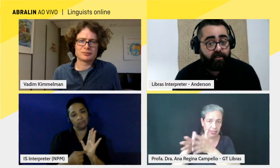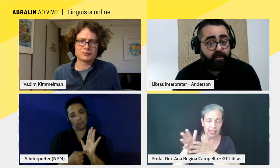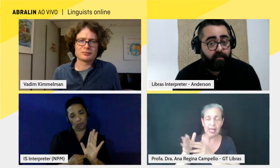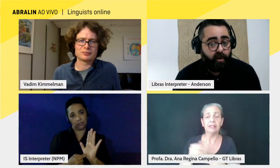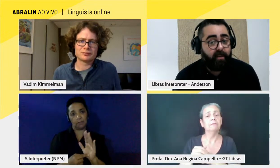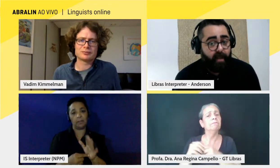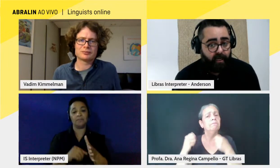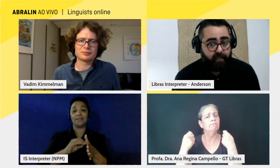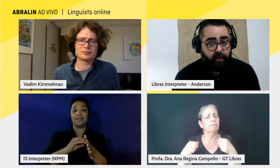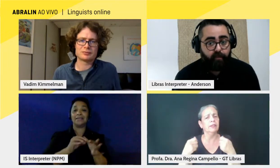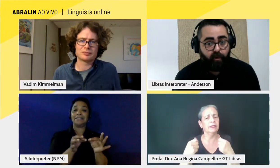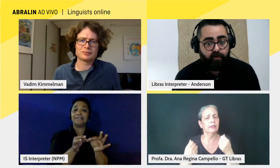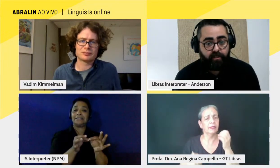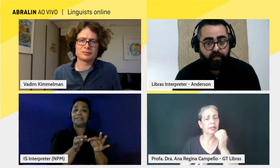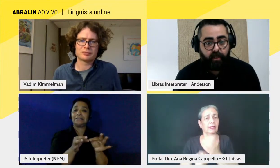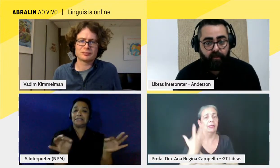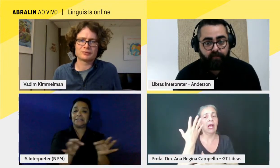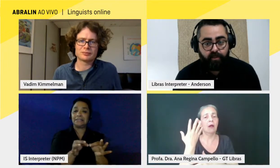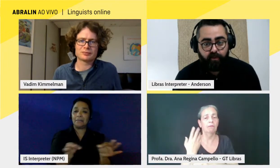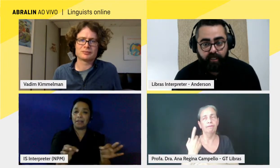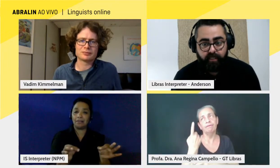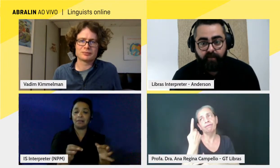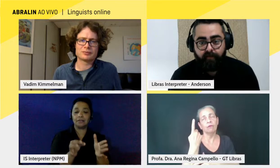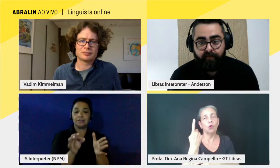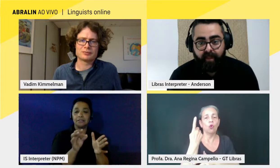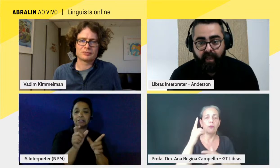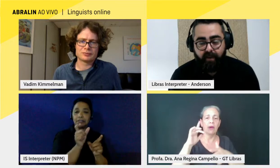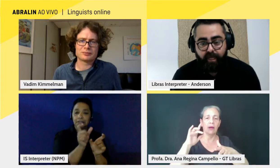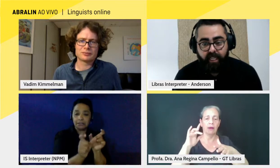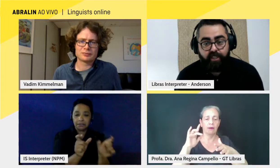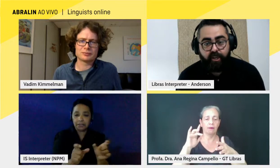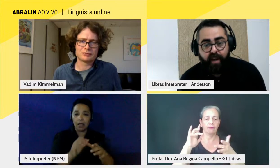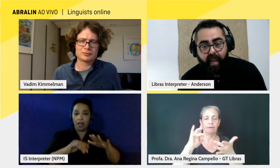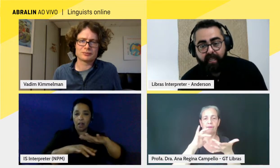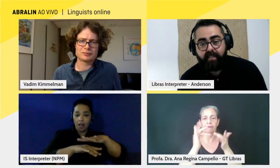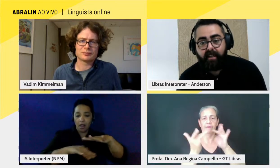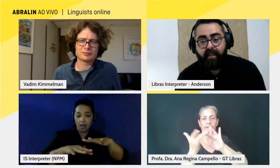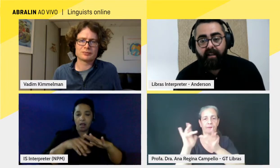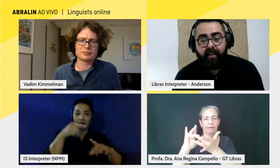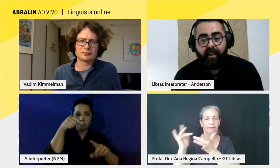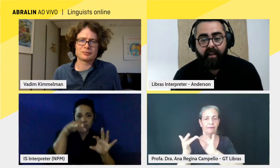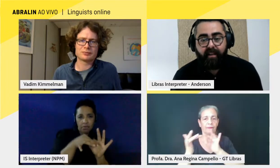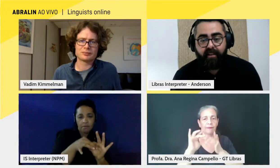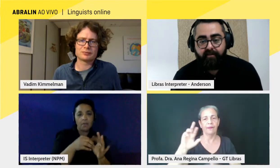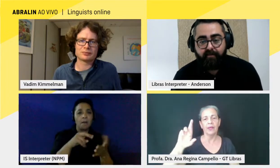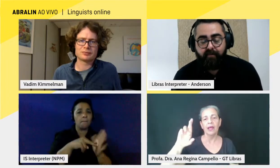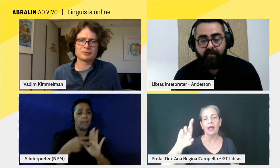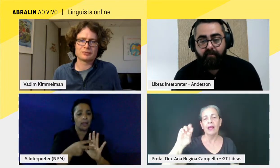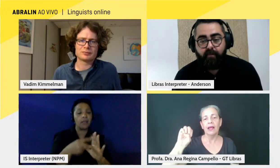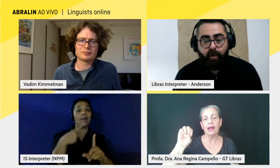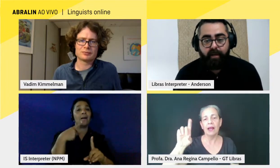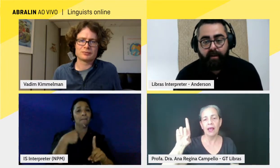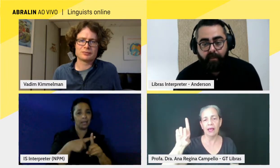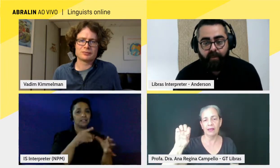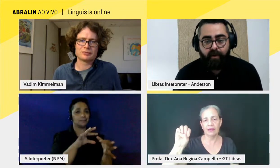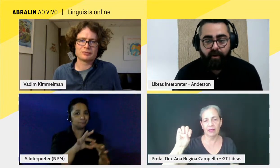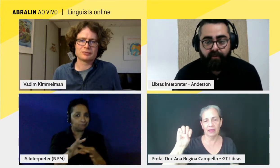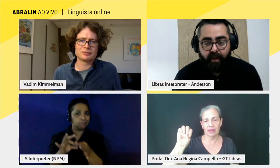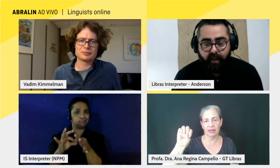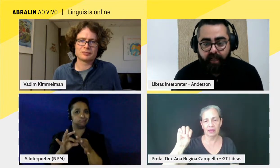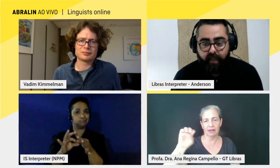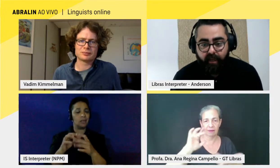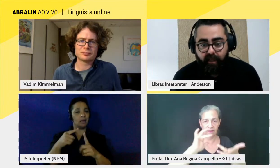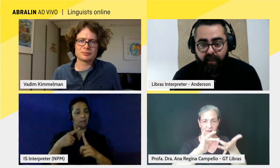but also the pragmatics approach to it. And we need to create a more number